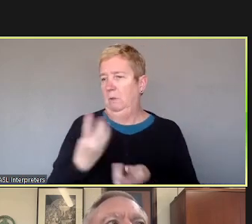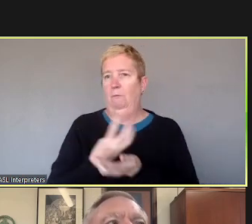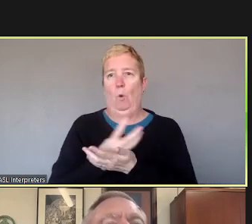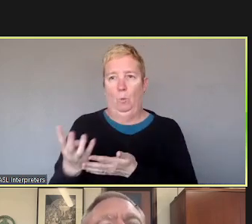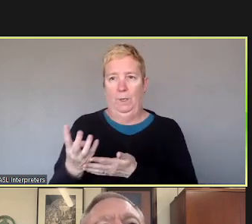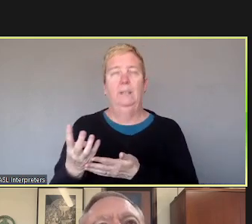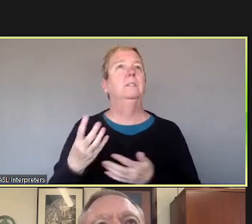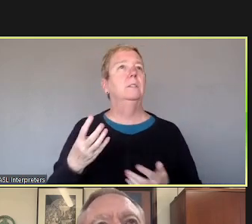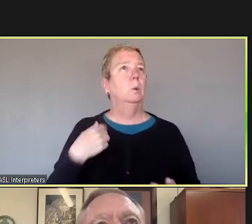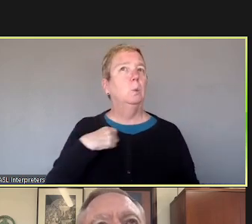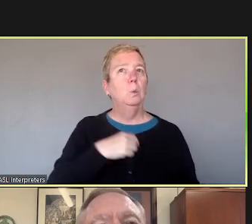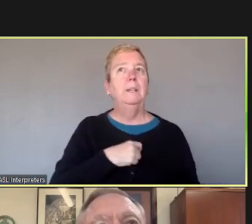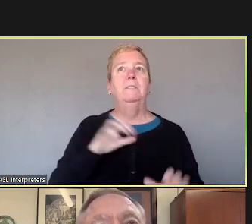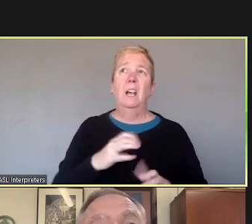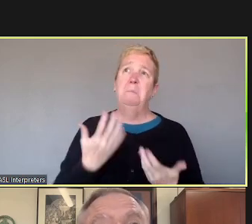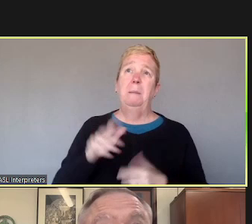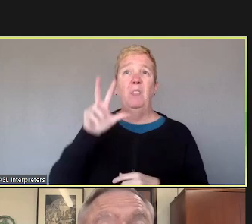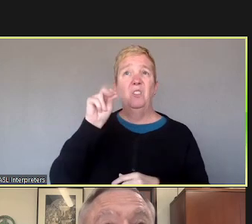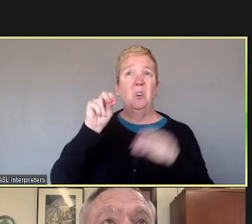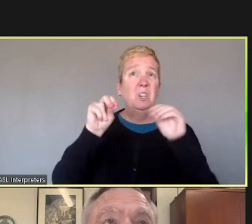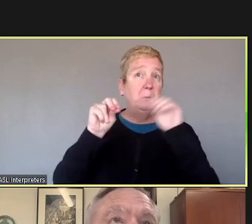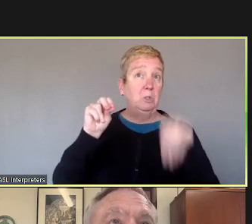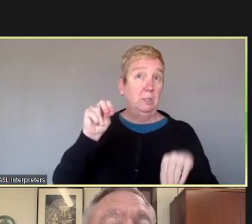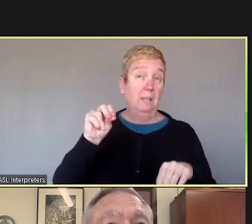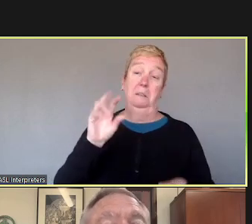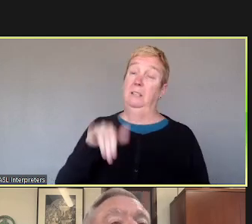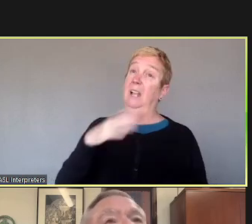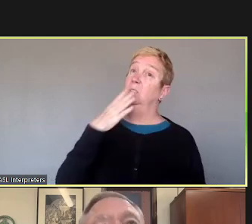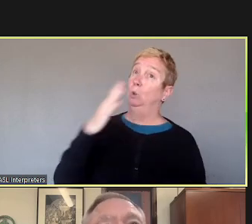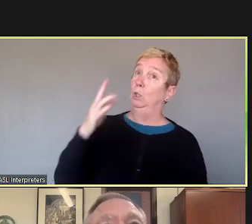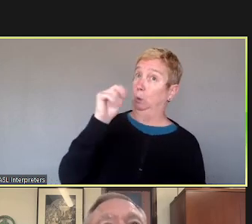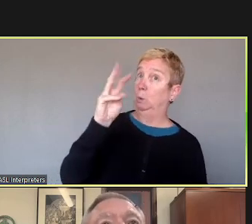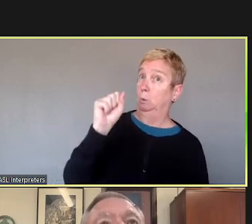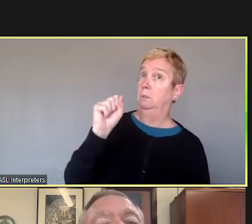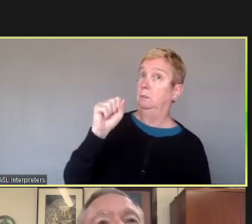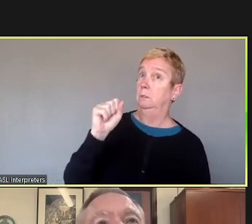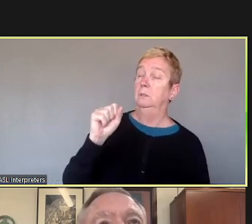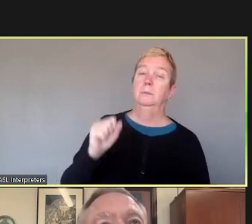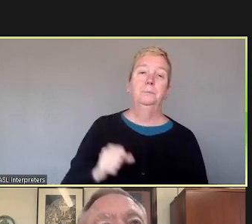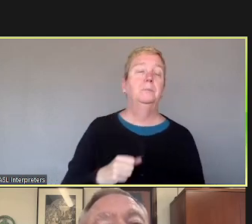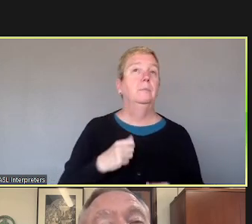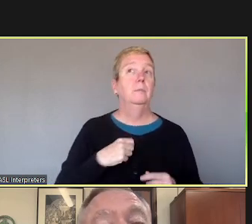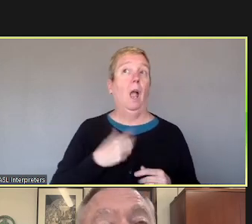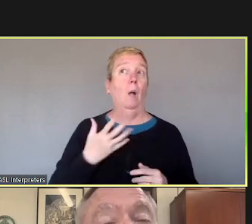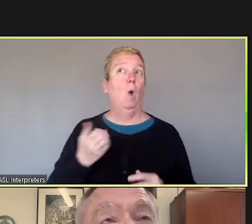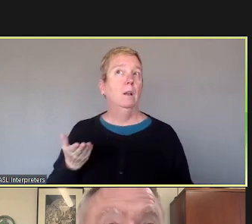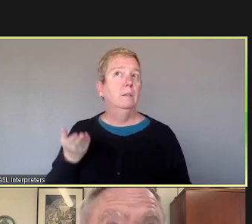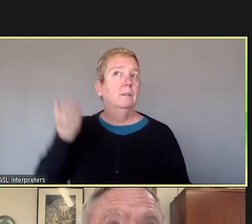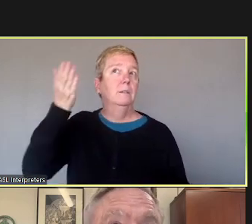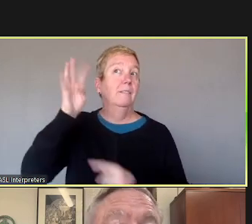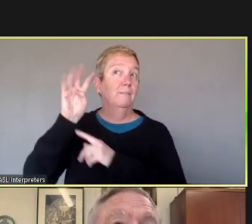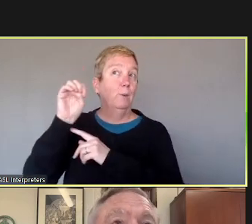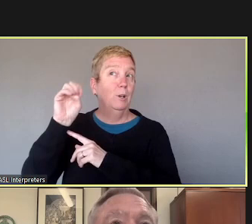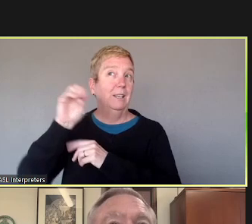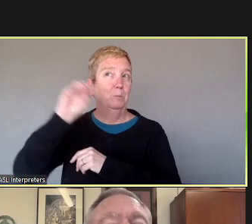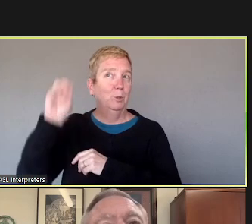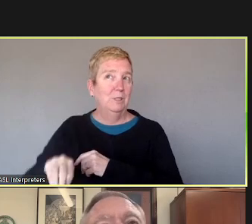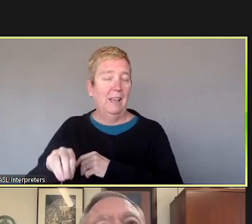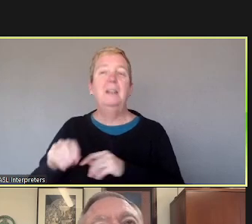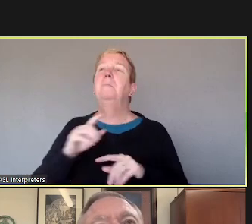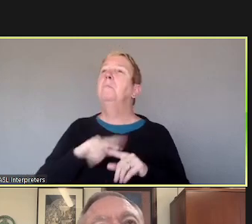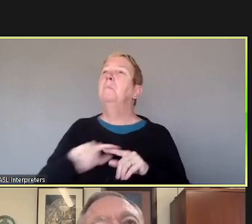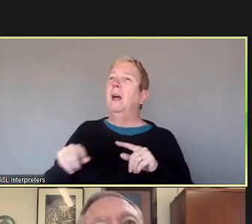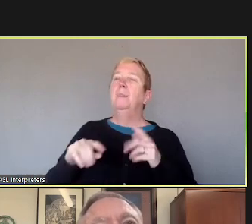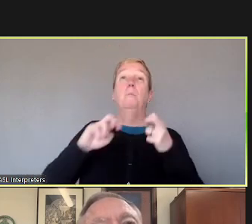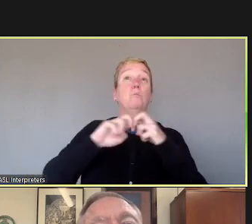been above 30%. So that's really good news. I'd like to see us at 40. The problem is that the numerator